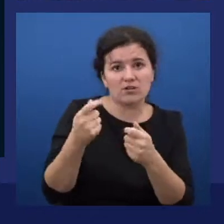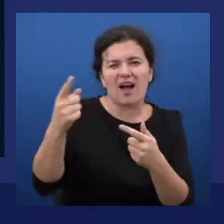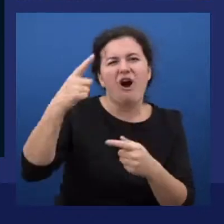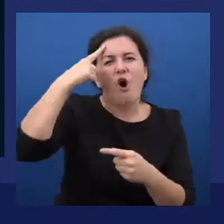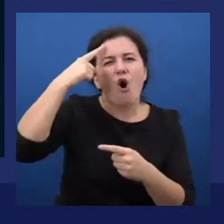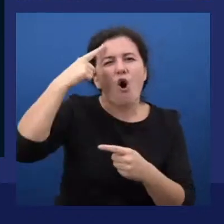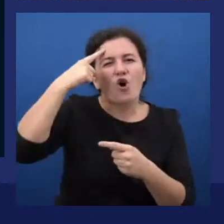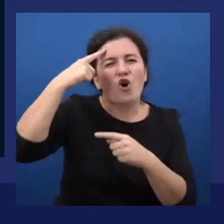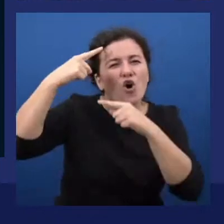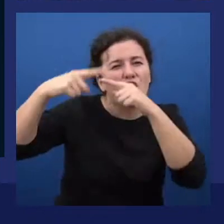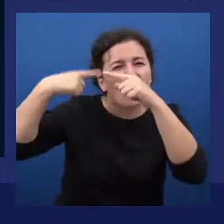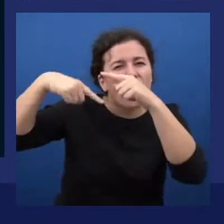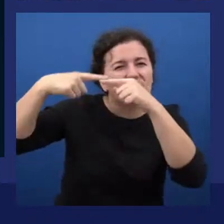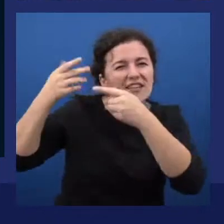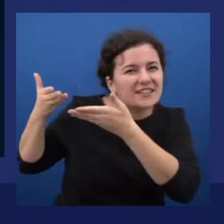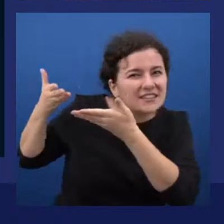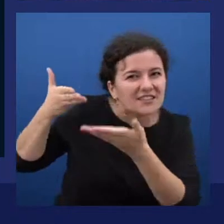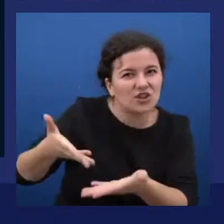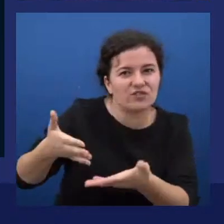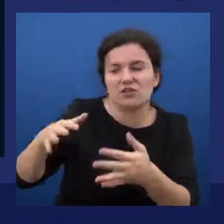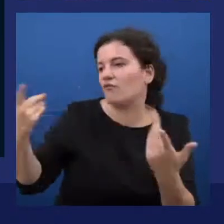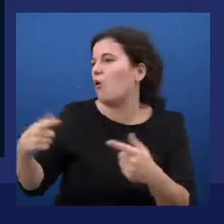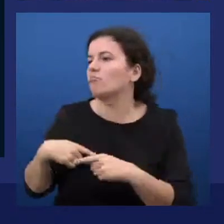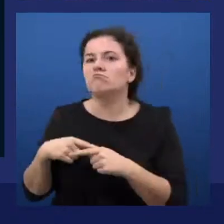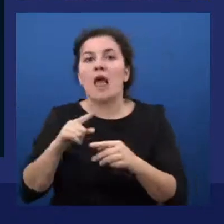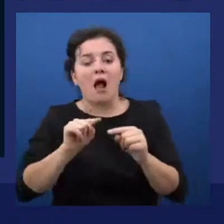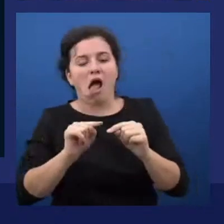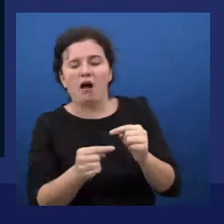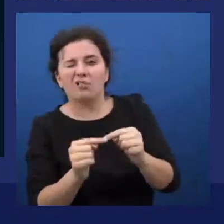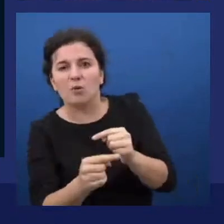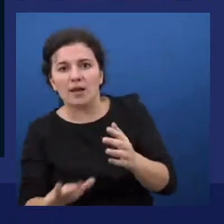anomaly detector, and maybe Azure Functions?